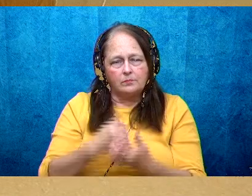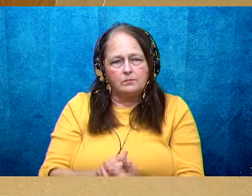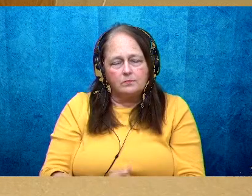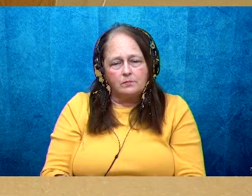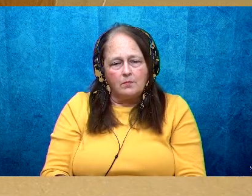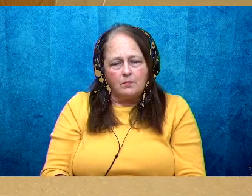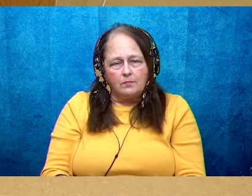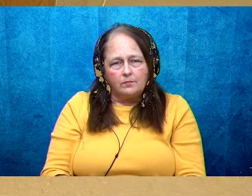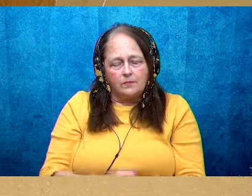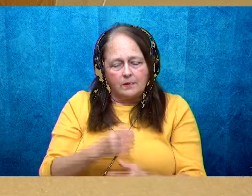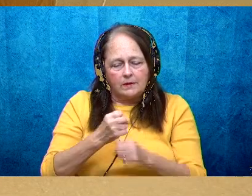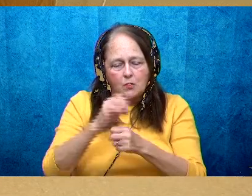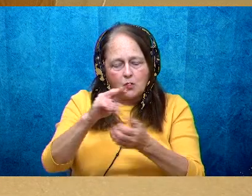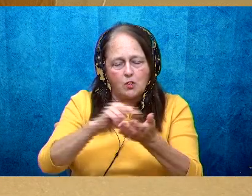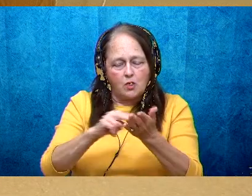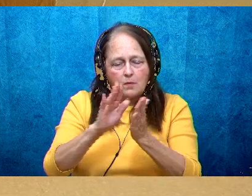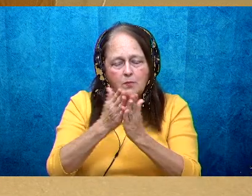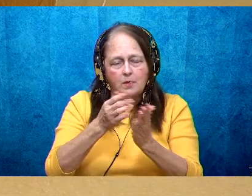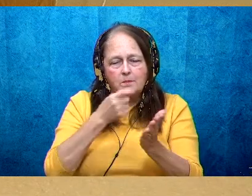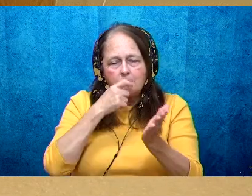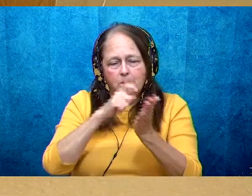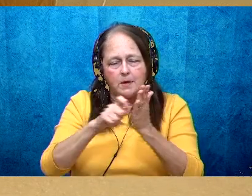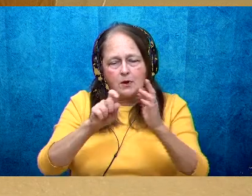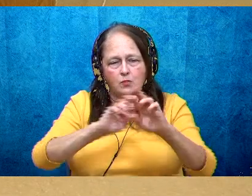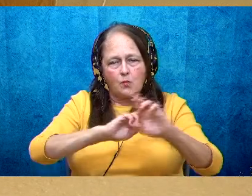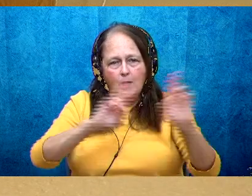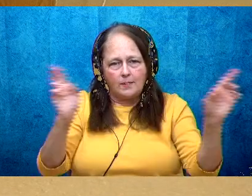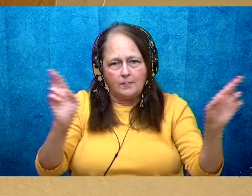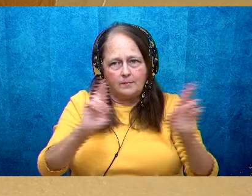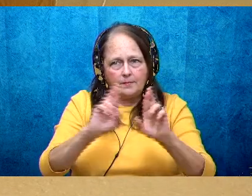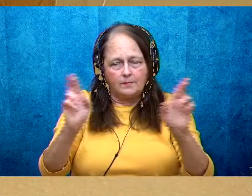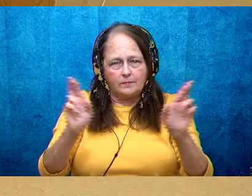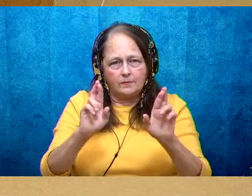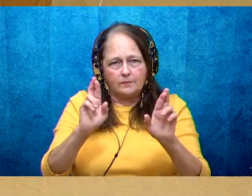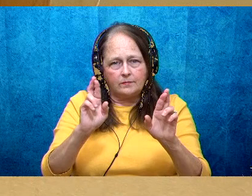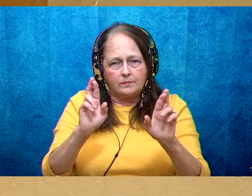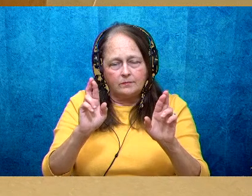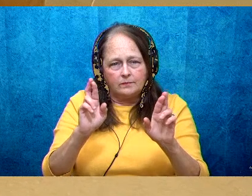You can be getting your notebook out, getting your pens ready.